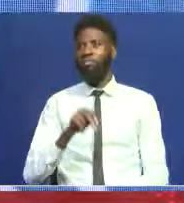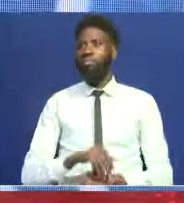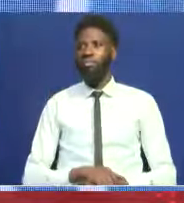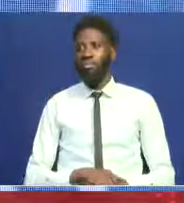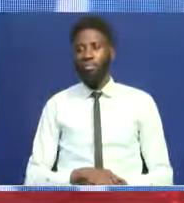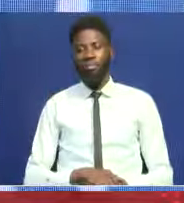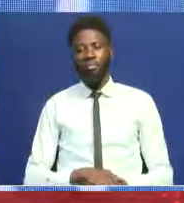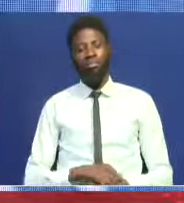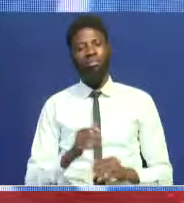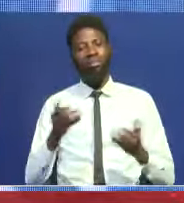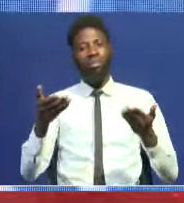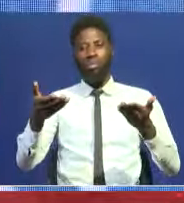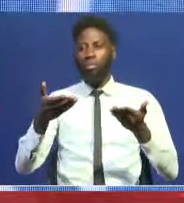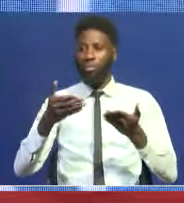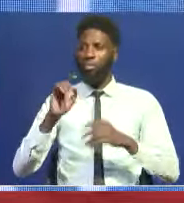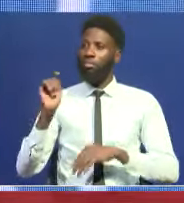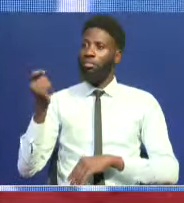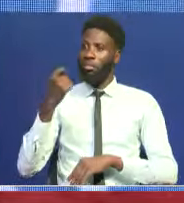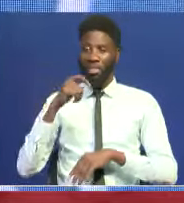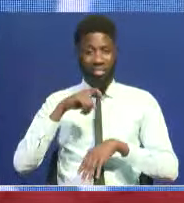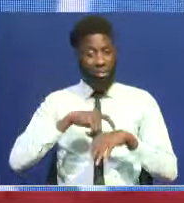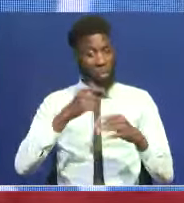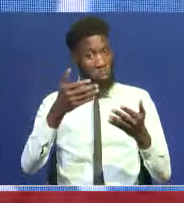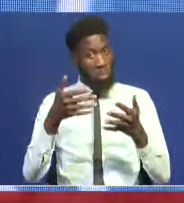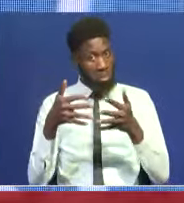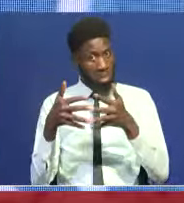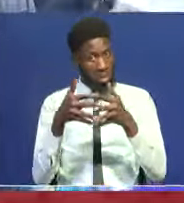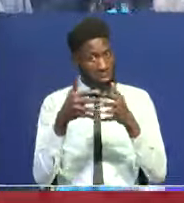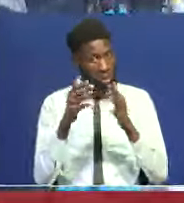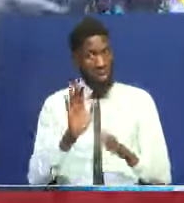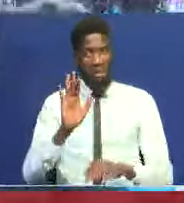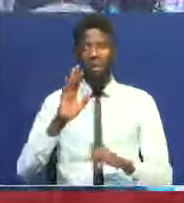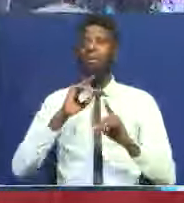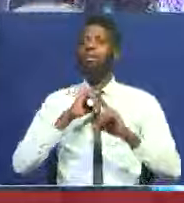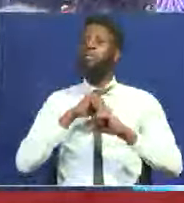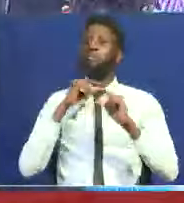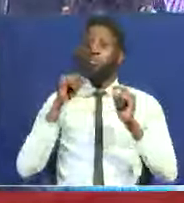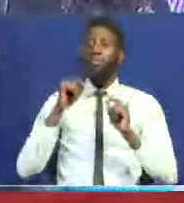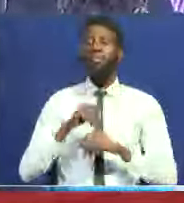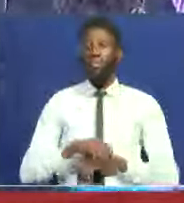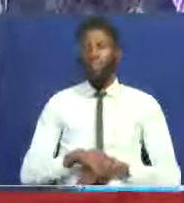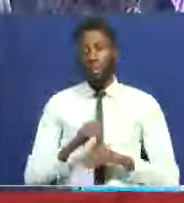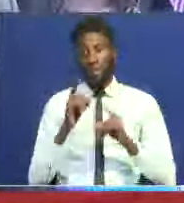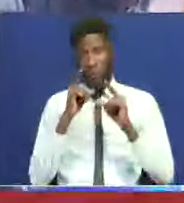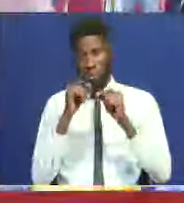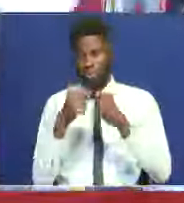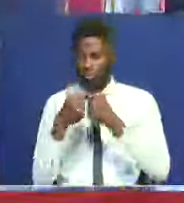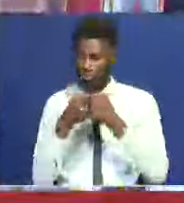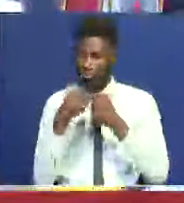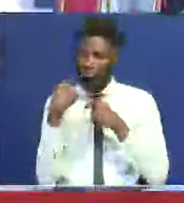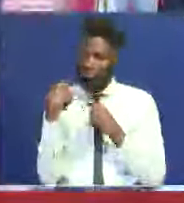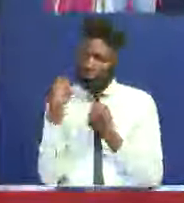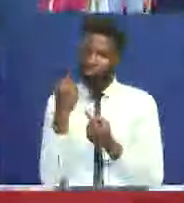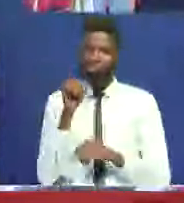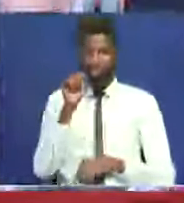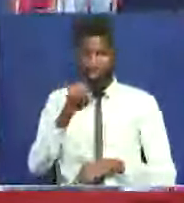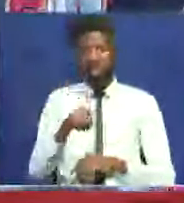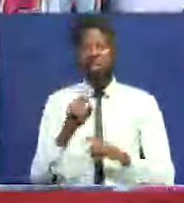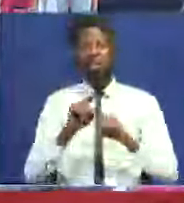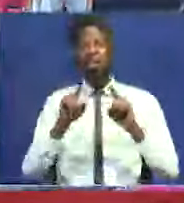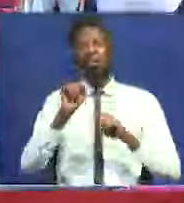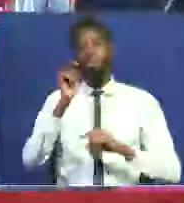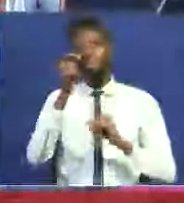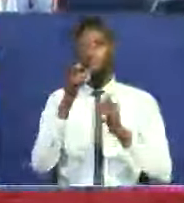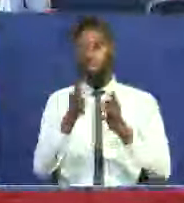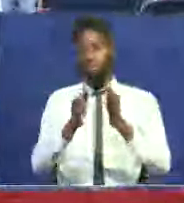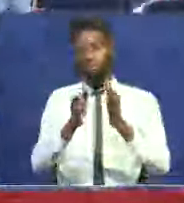Welcome to Kenya. As he welcomed the US-based televangelist, President Ruto said despite myriad of challenges, Kenya was on the right path